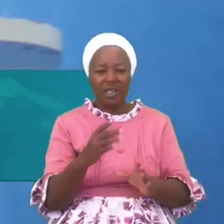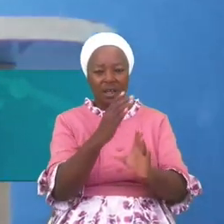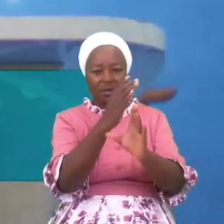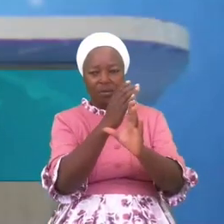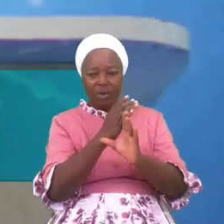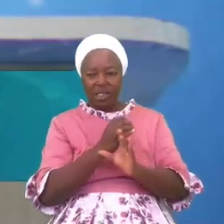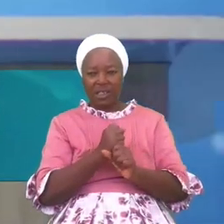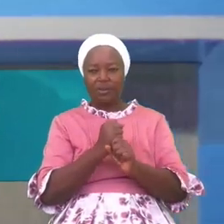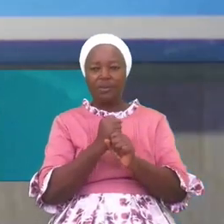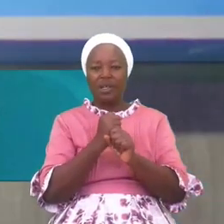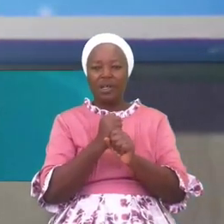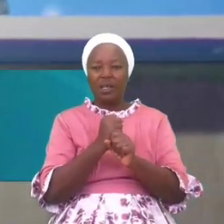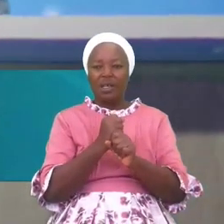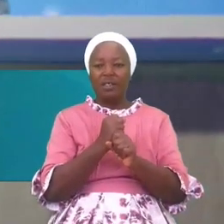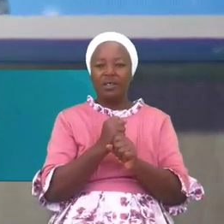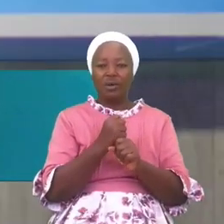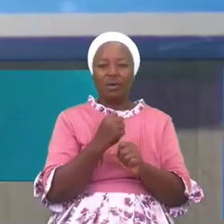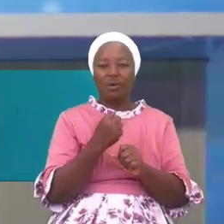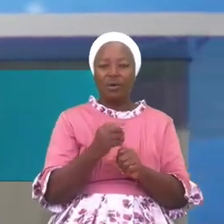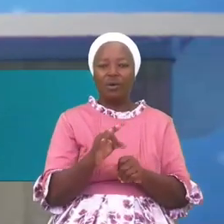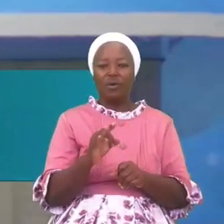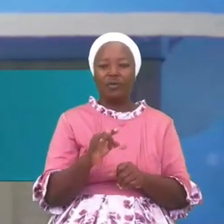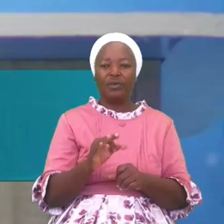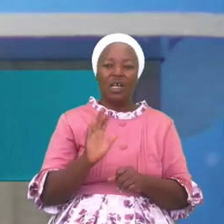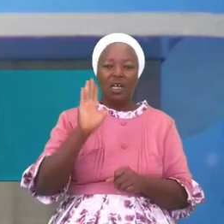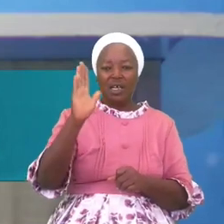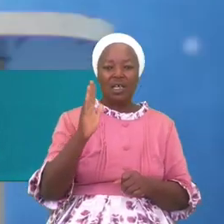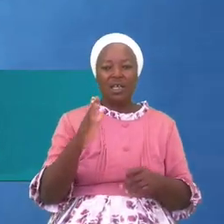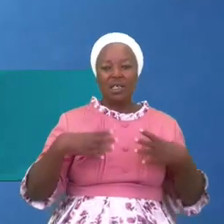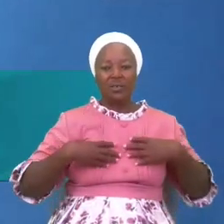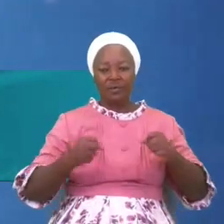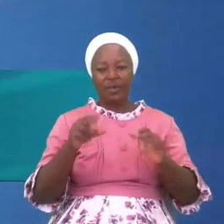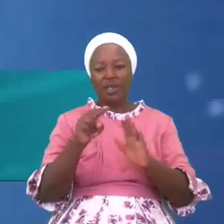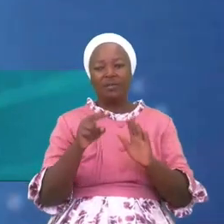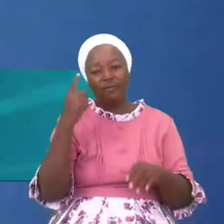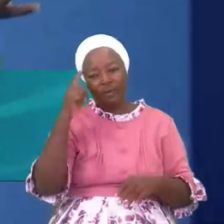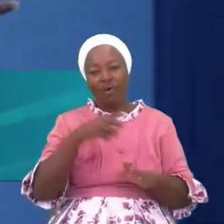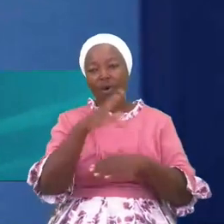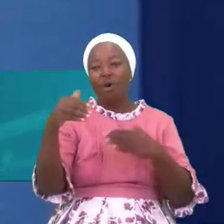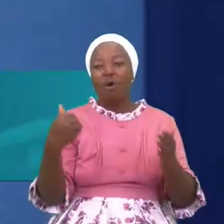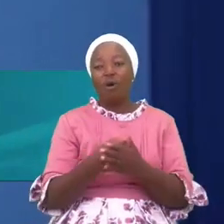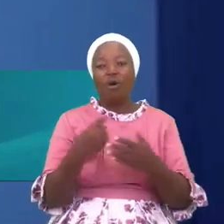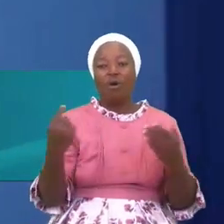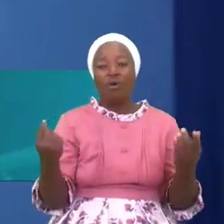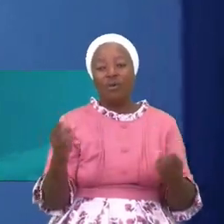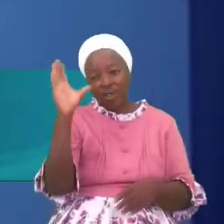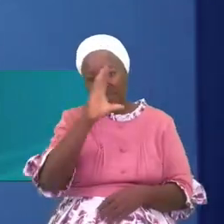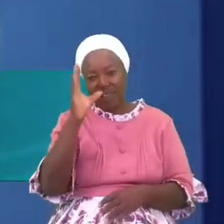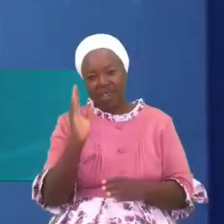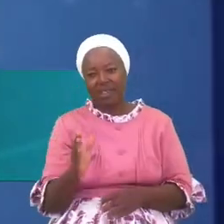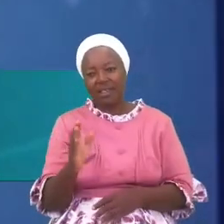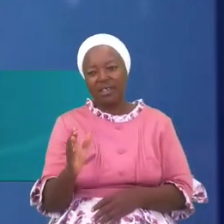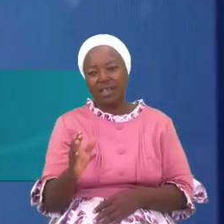all seekers. How many seekers? How many seekers? We have come today, and